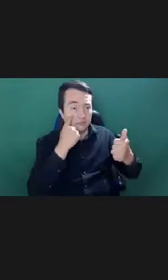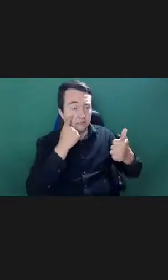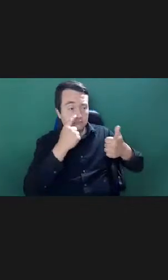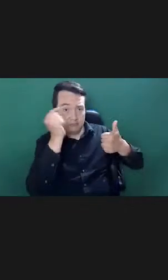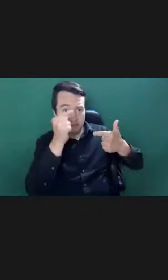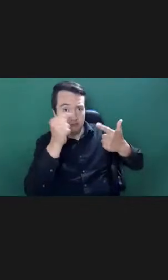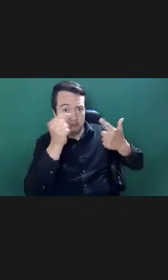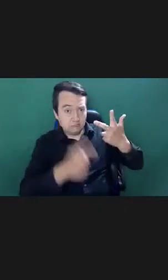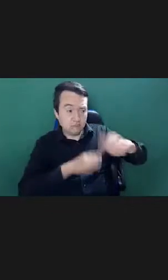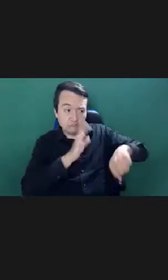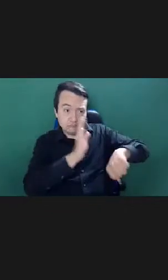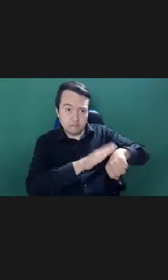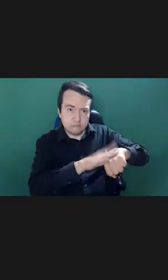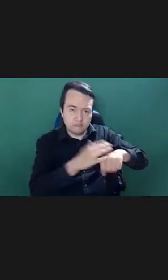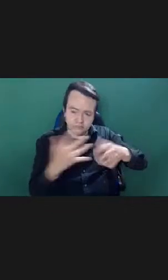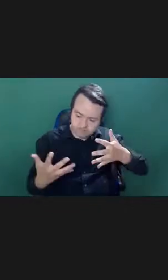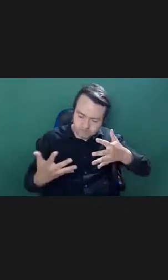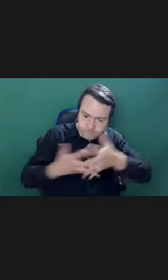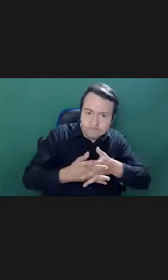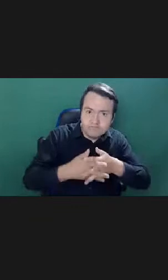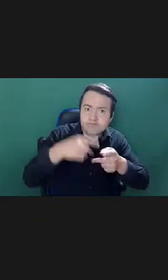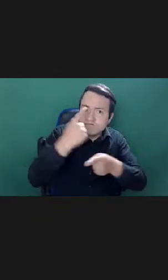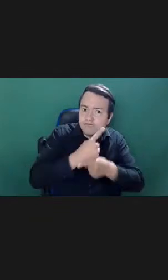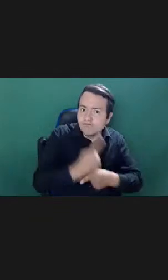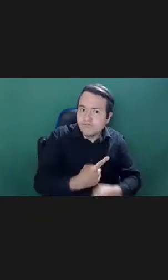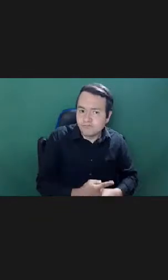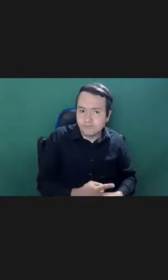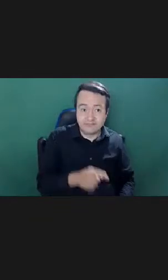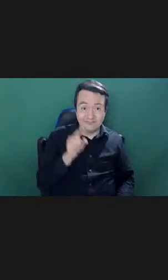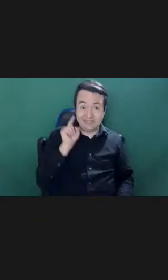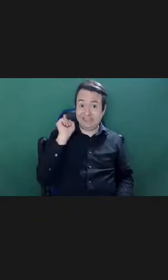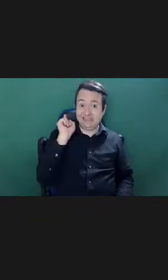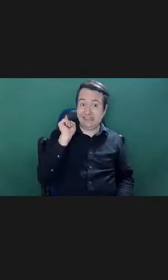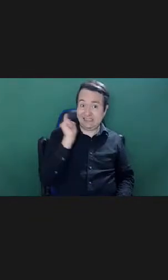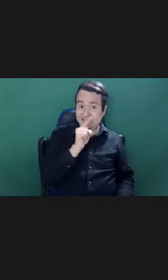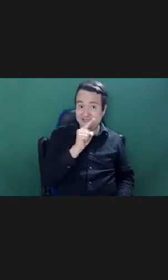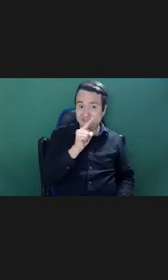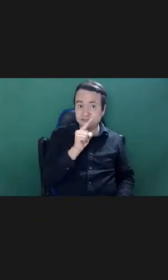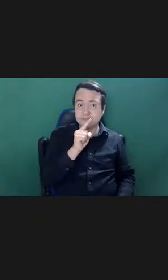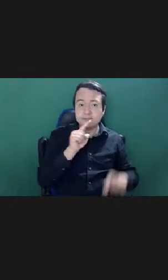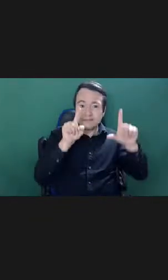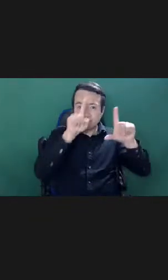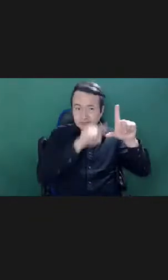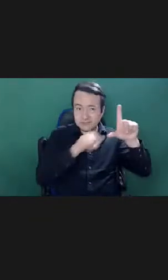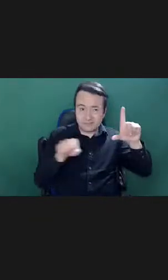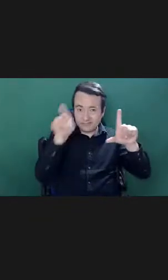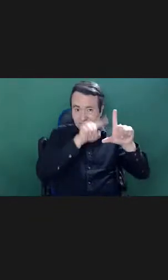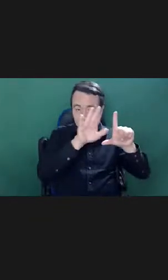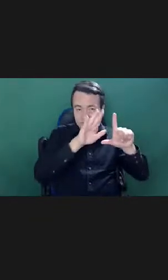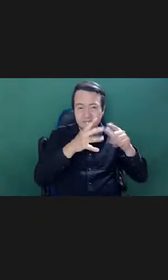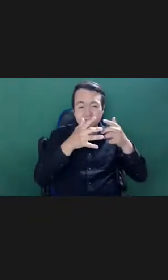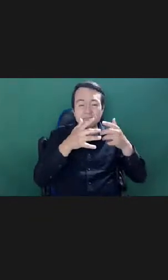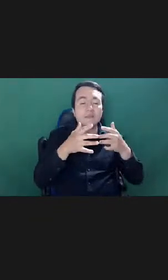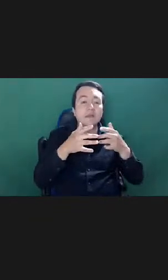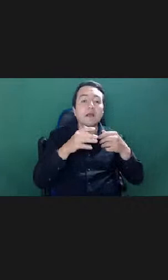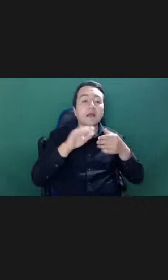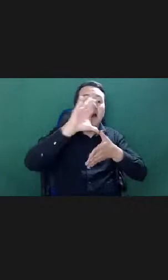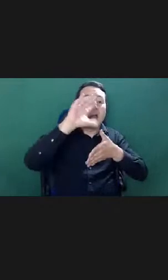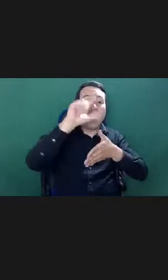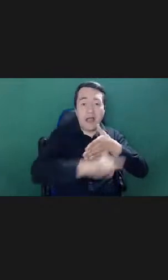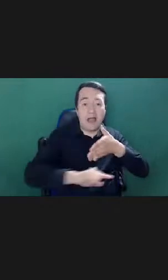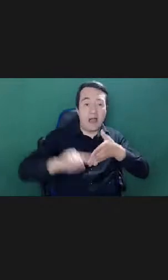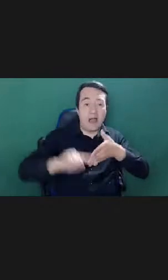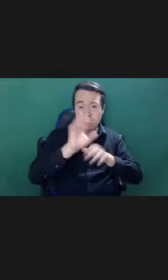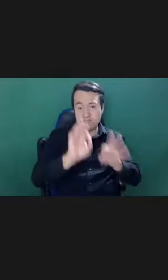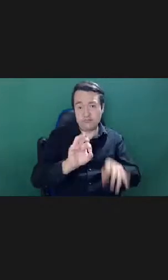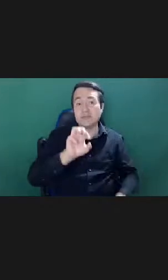see is that overall here, 37% of people get contact coverage. People with major depressive disorder,